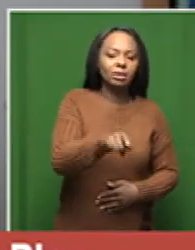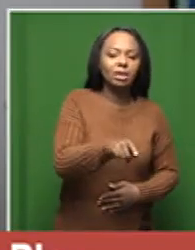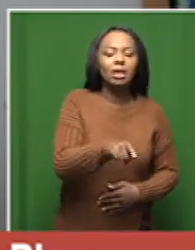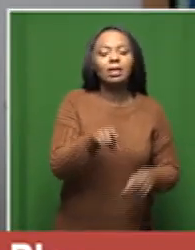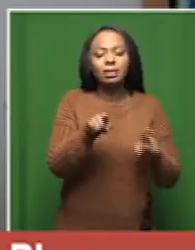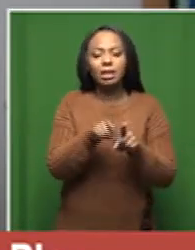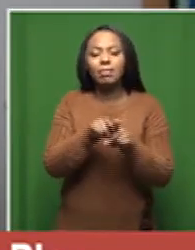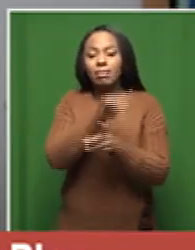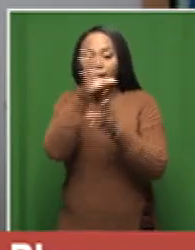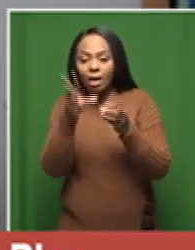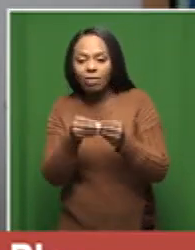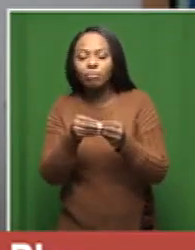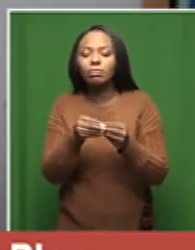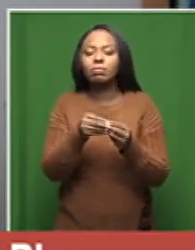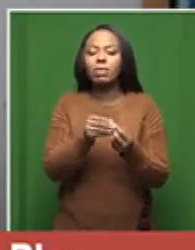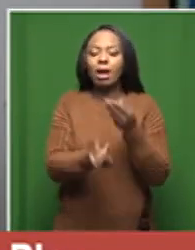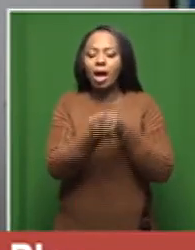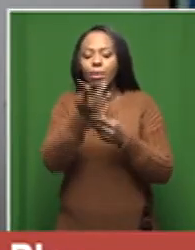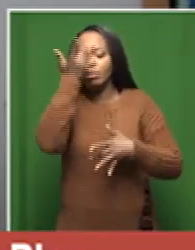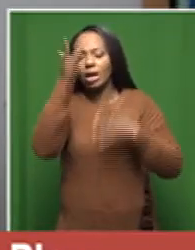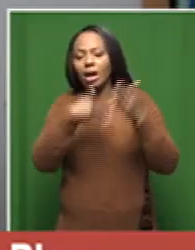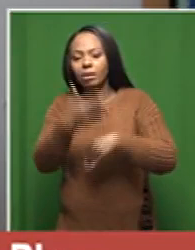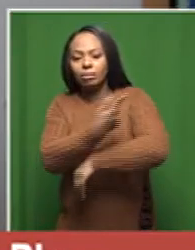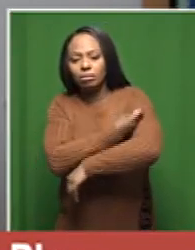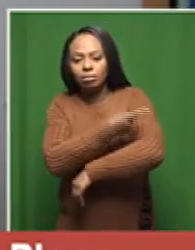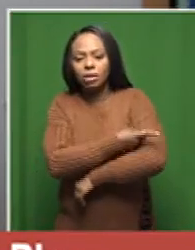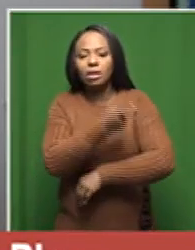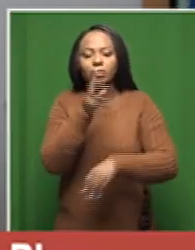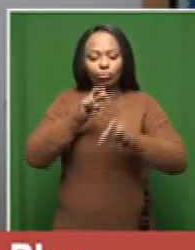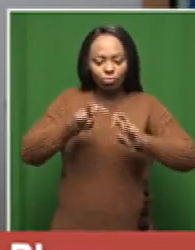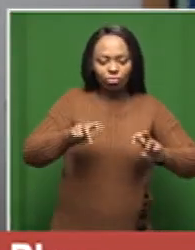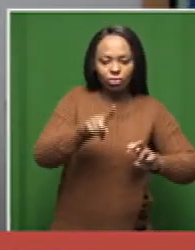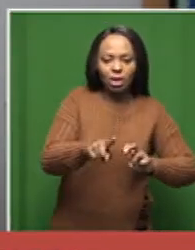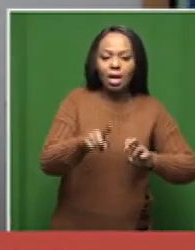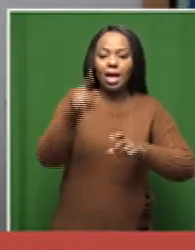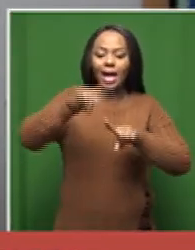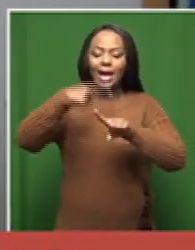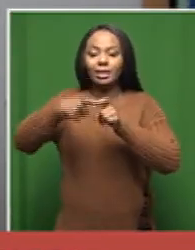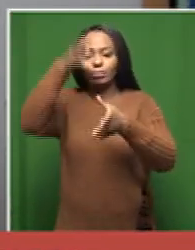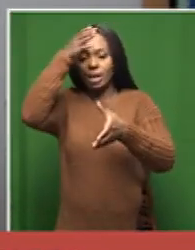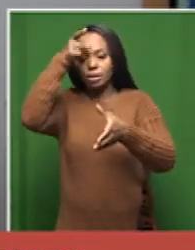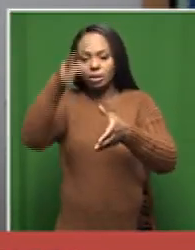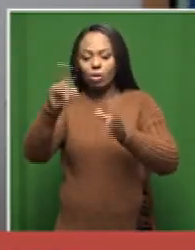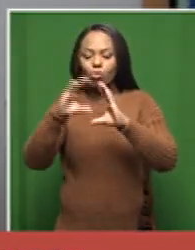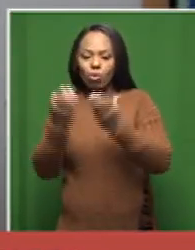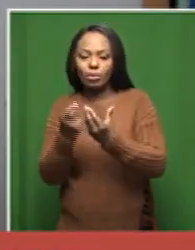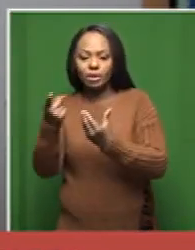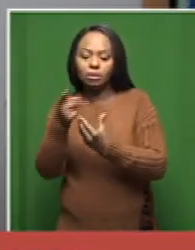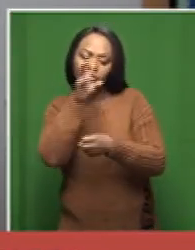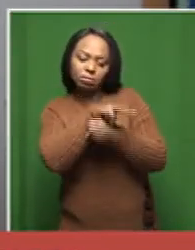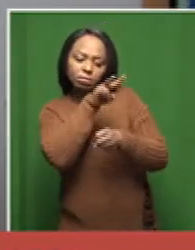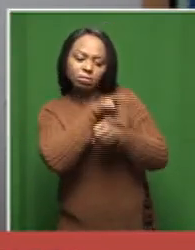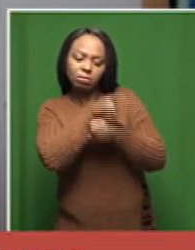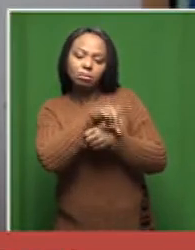to be investigated. There's a National Immunisation Safety Expert Committee, or NISEC, which looks at